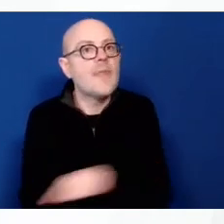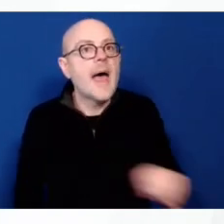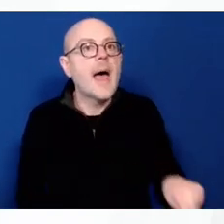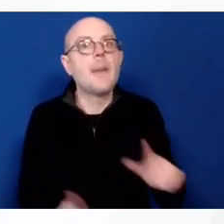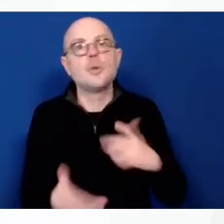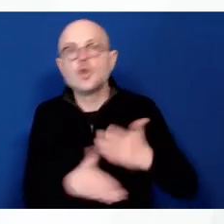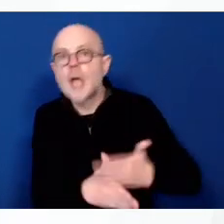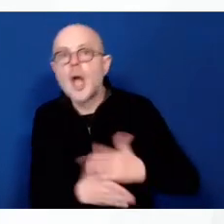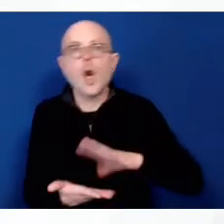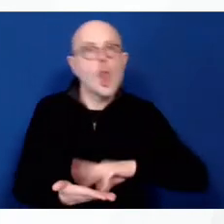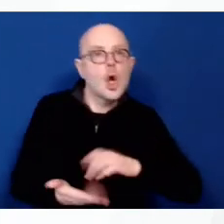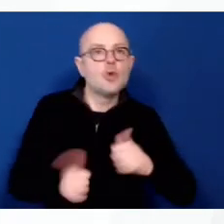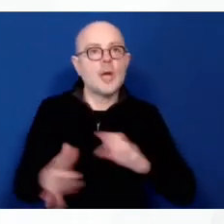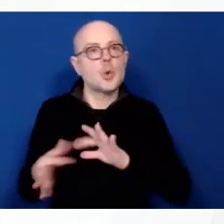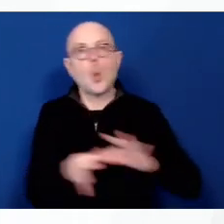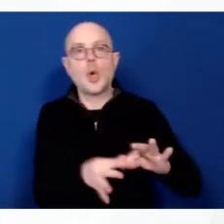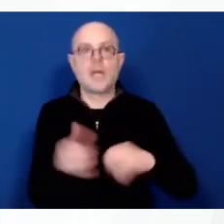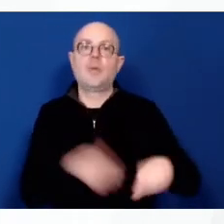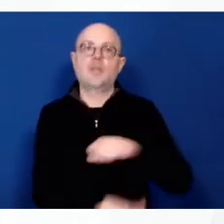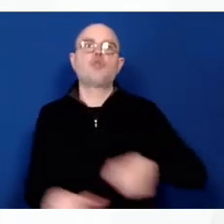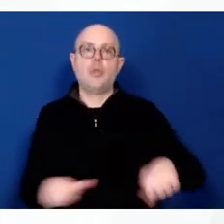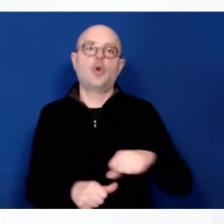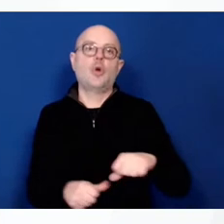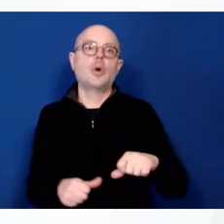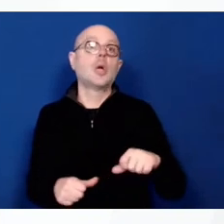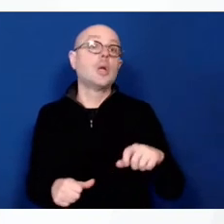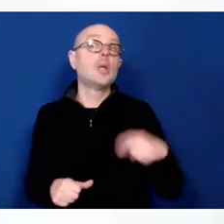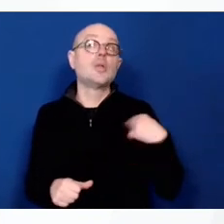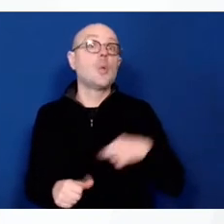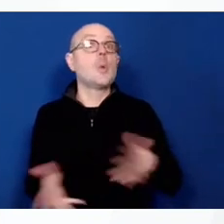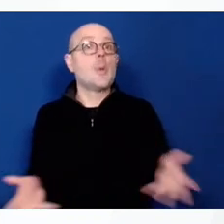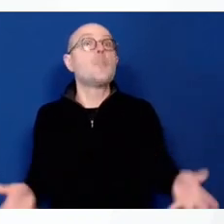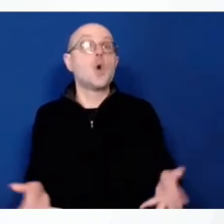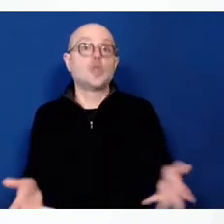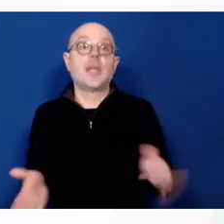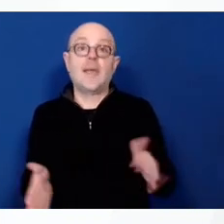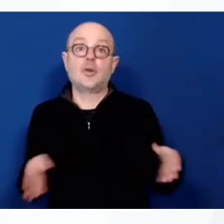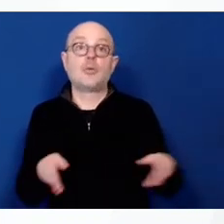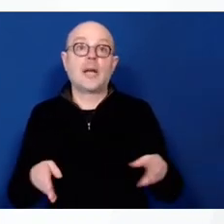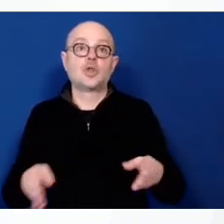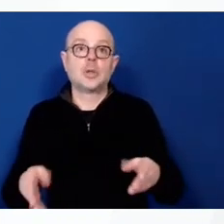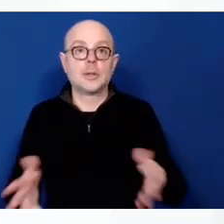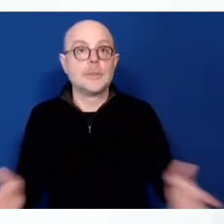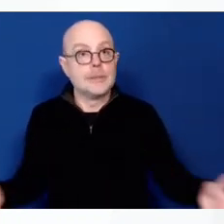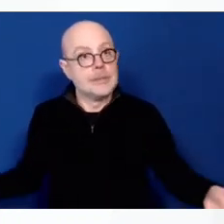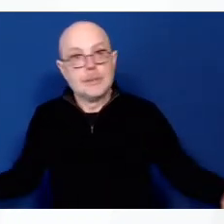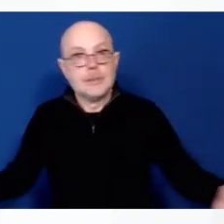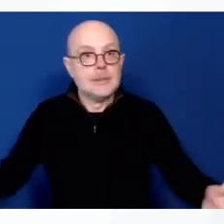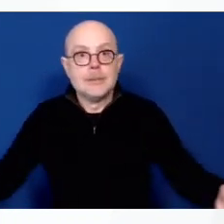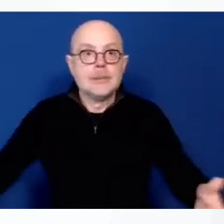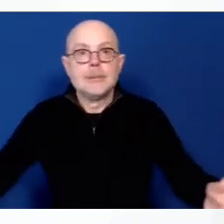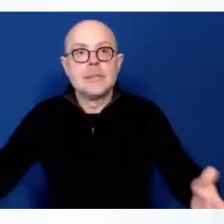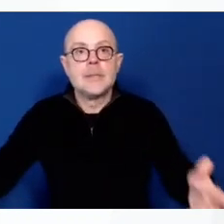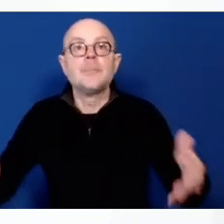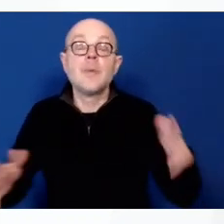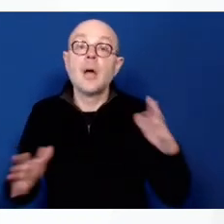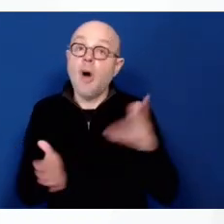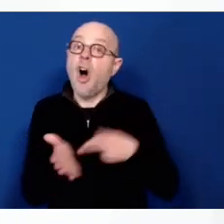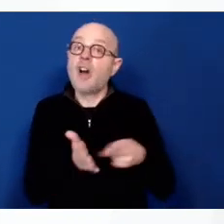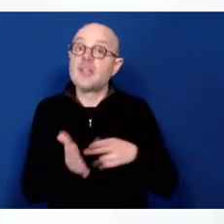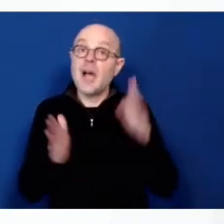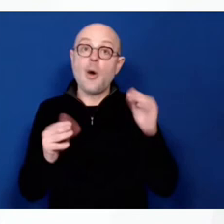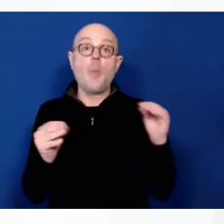coordinate. And we're just going to try to keep pushing in this direction. I'm hoping that more units will take